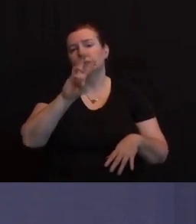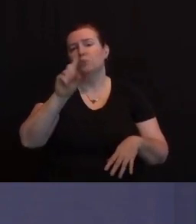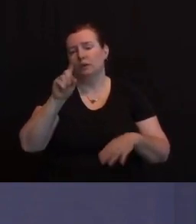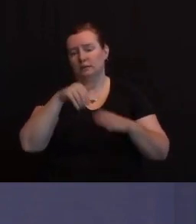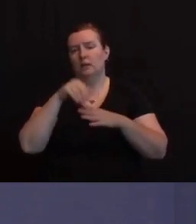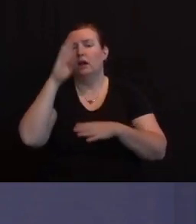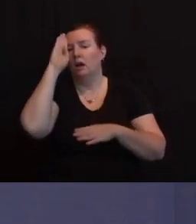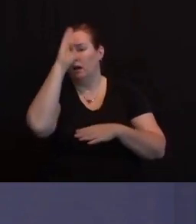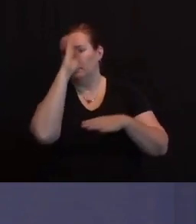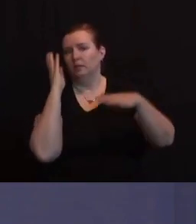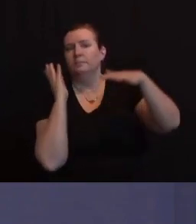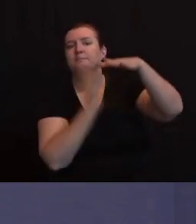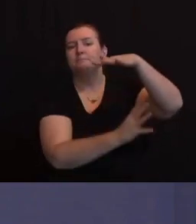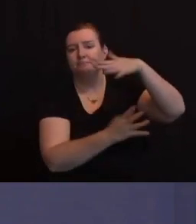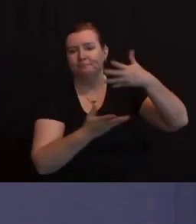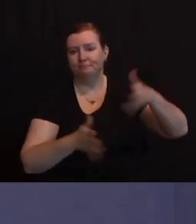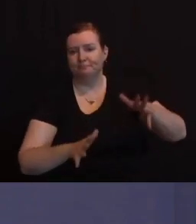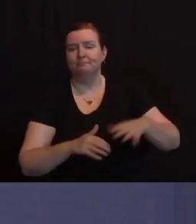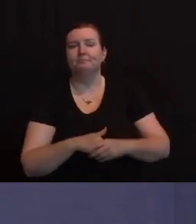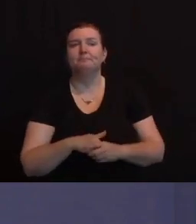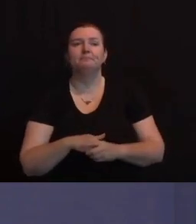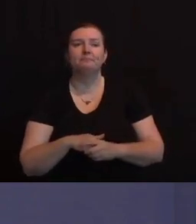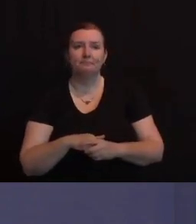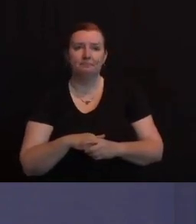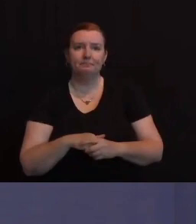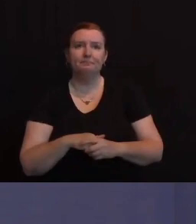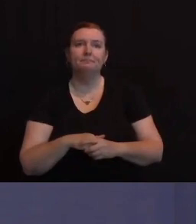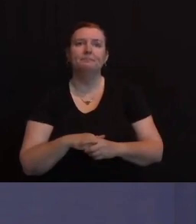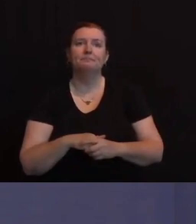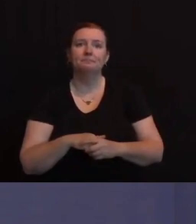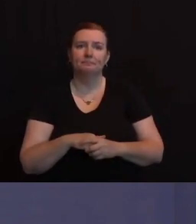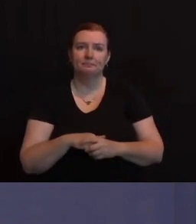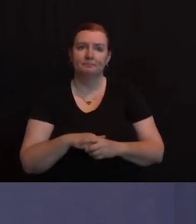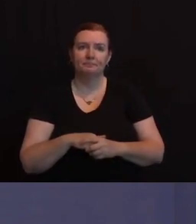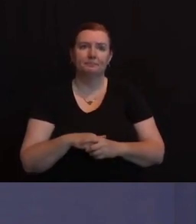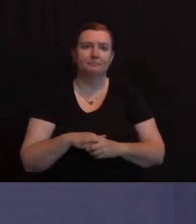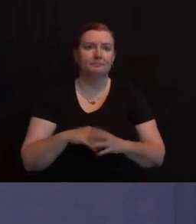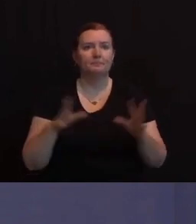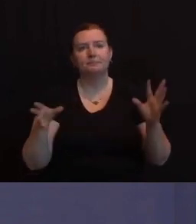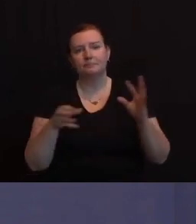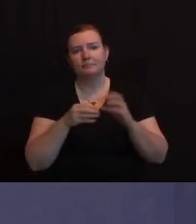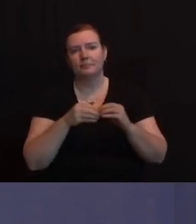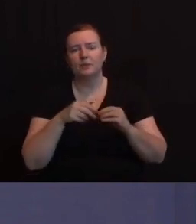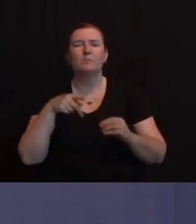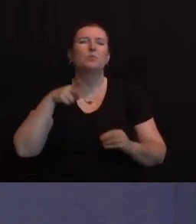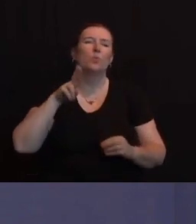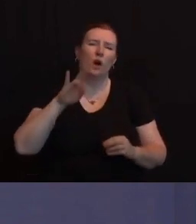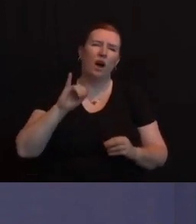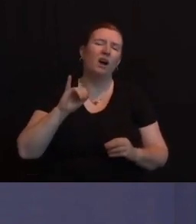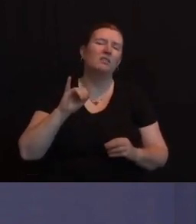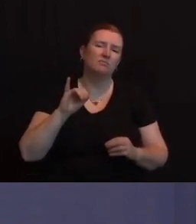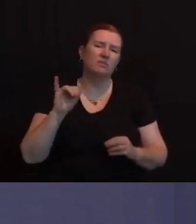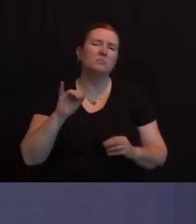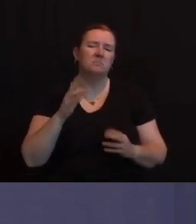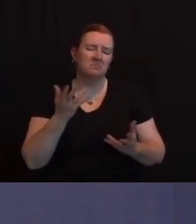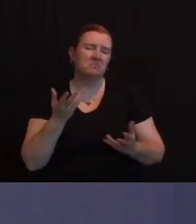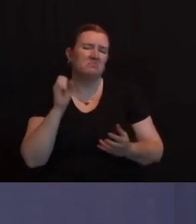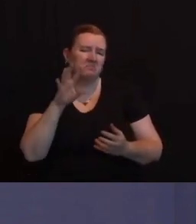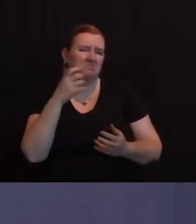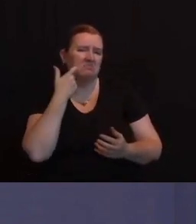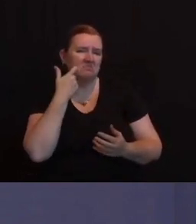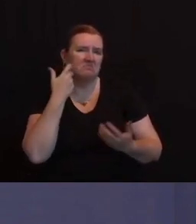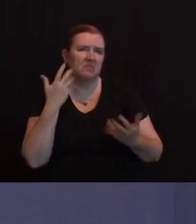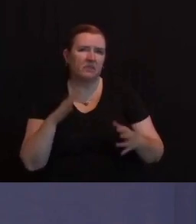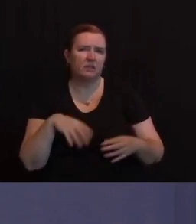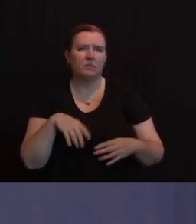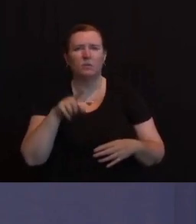of COVID-19 and positive patients and persons under investigation are in our hospitals, with 116 individuals